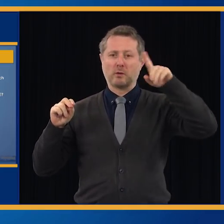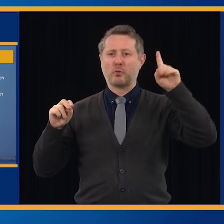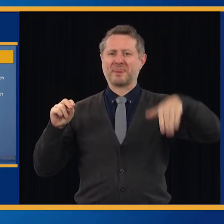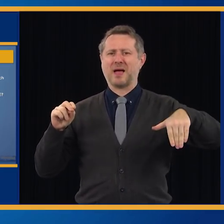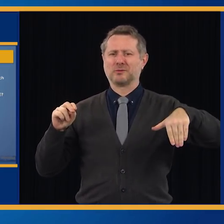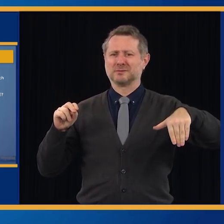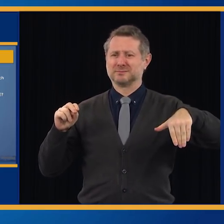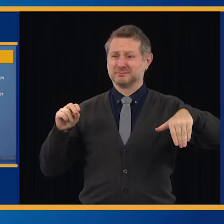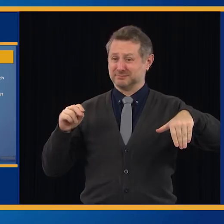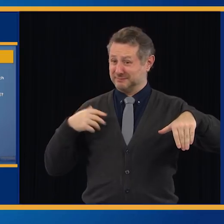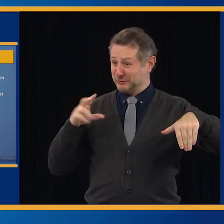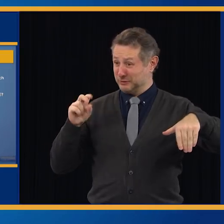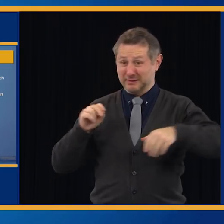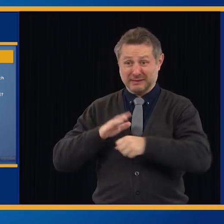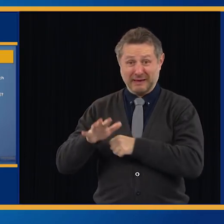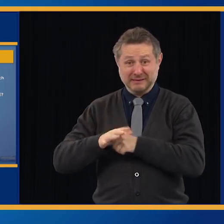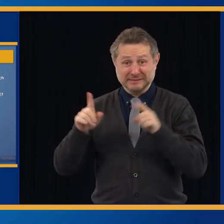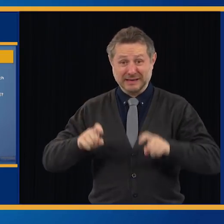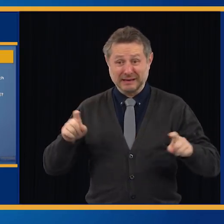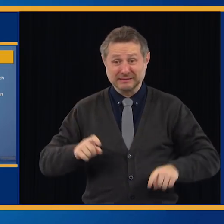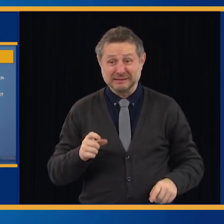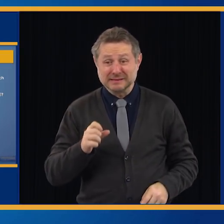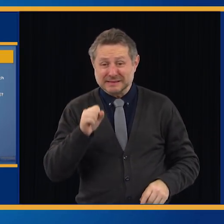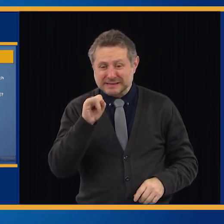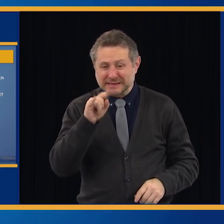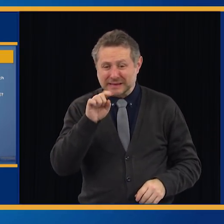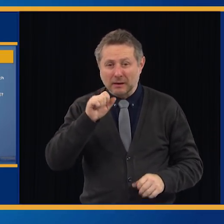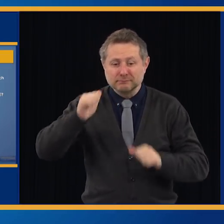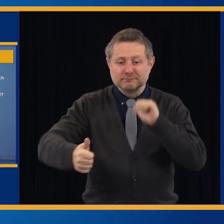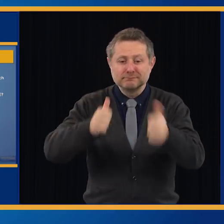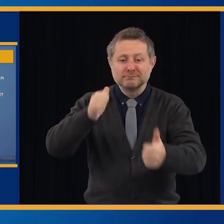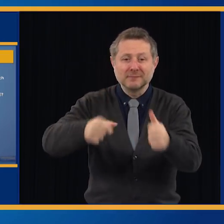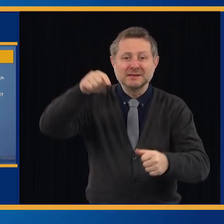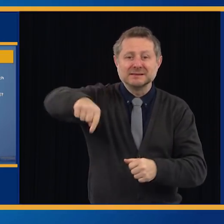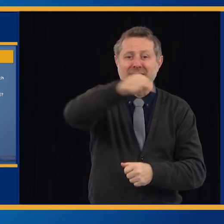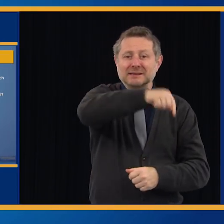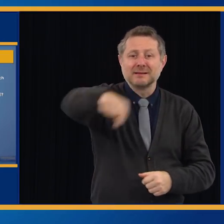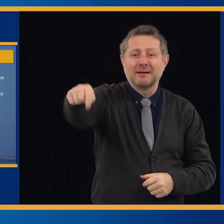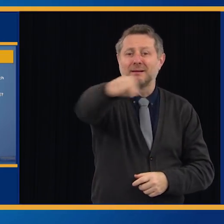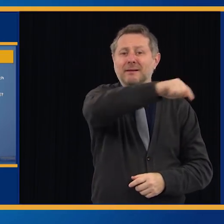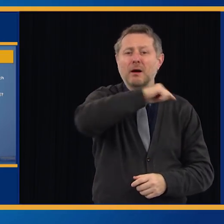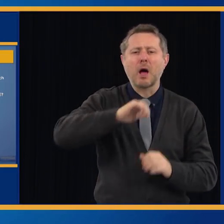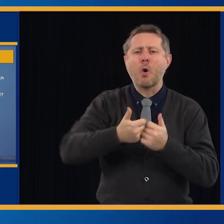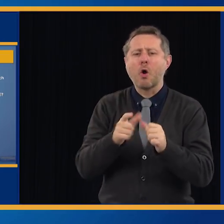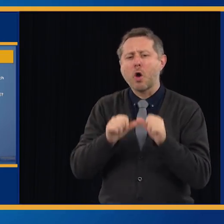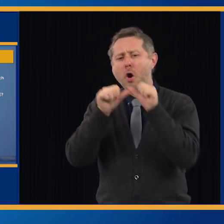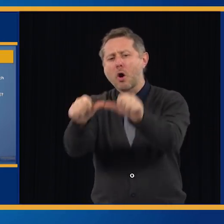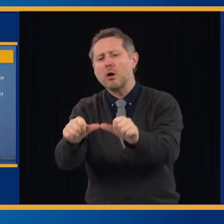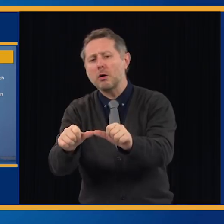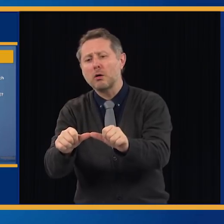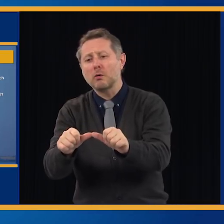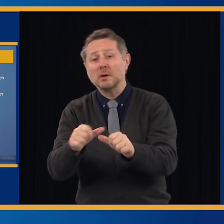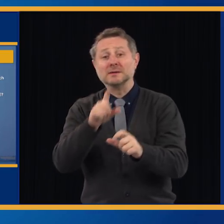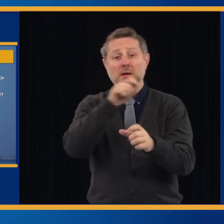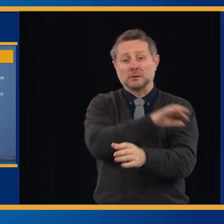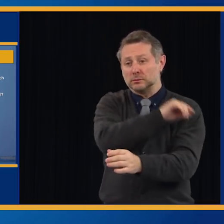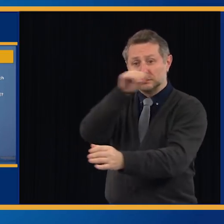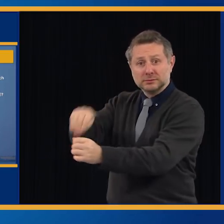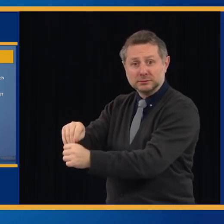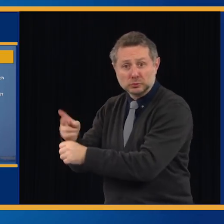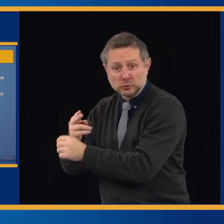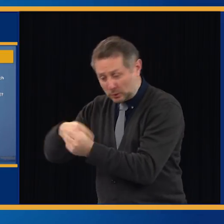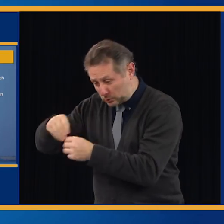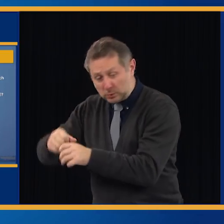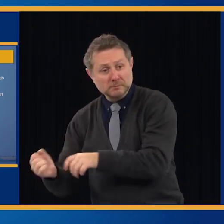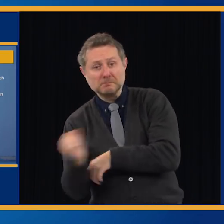sites? How long does it take to turn around a test? And then are we advertising to people, this is where you go and this is what you do